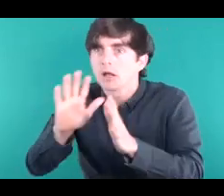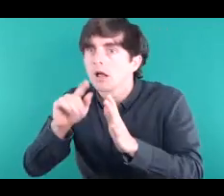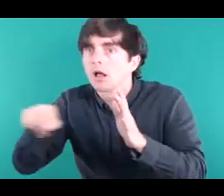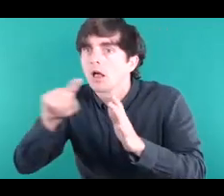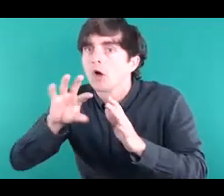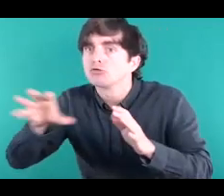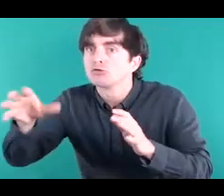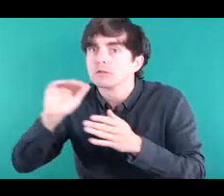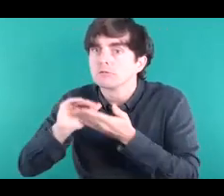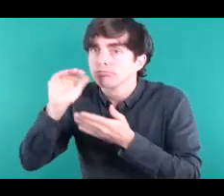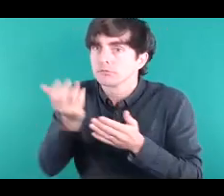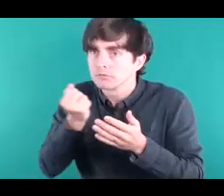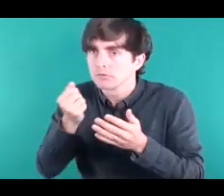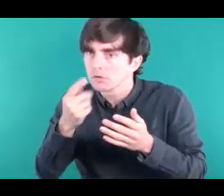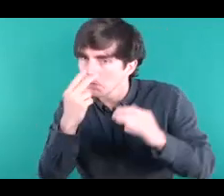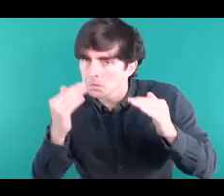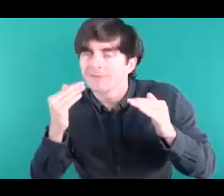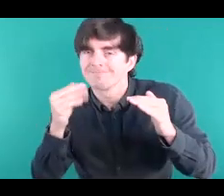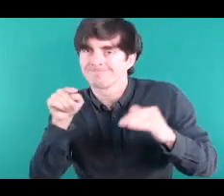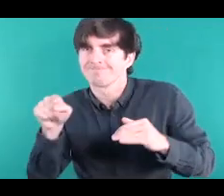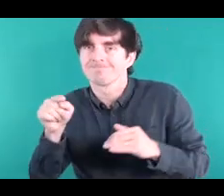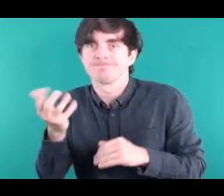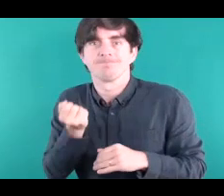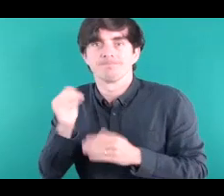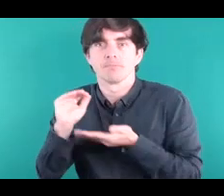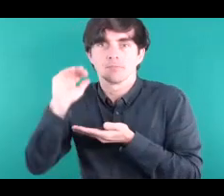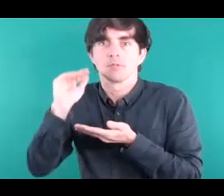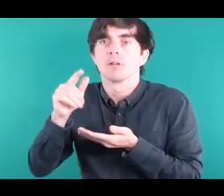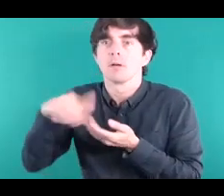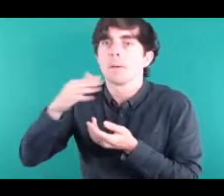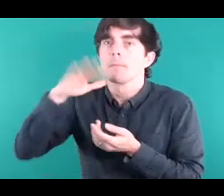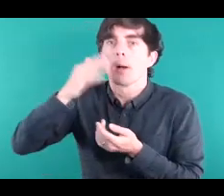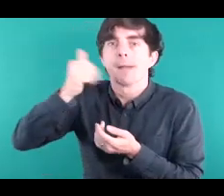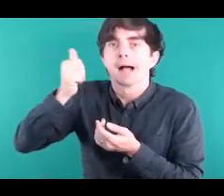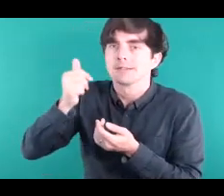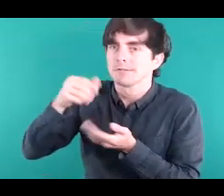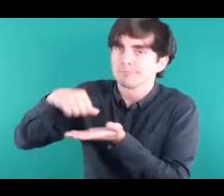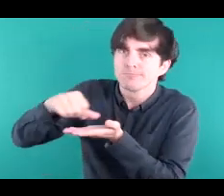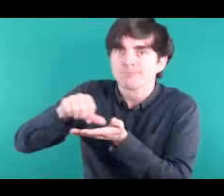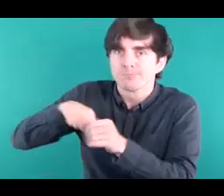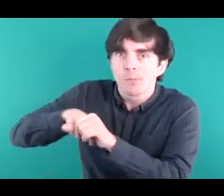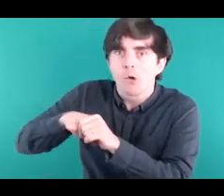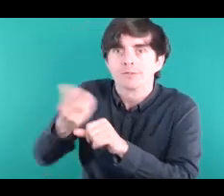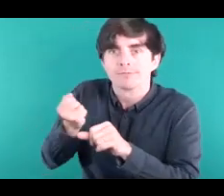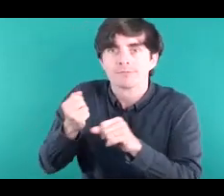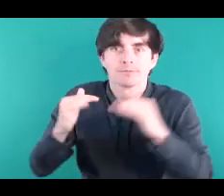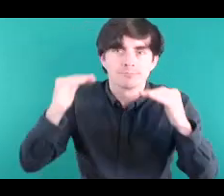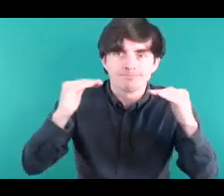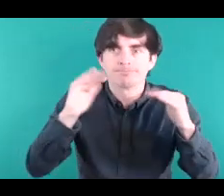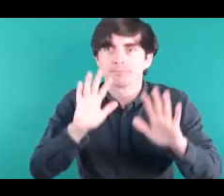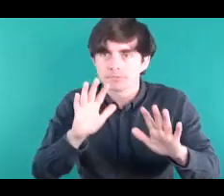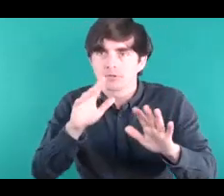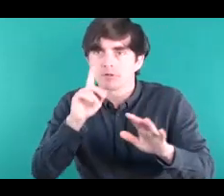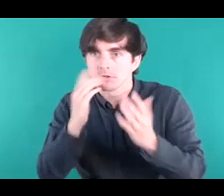institutions, including in Europe, both for elderly people and persons with disability of adult age and